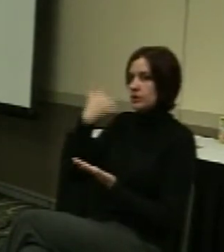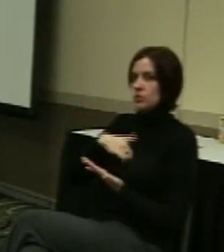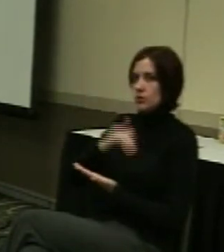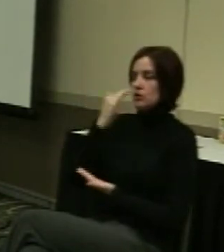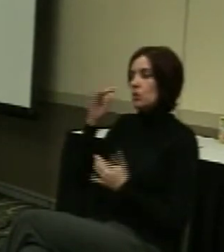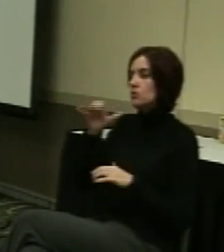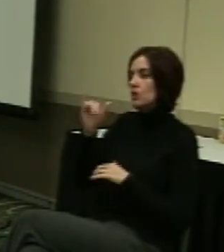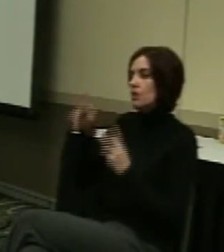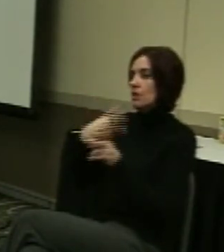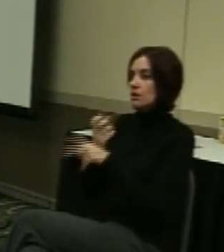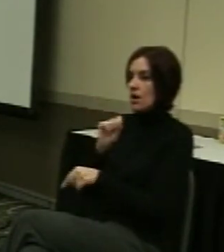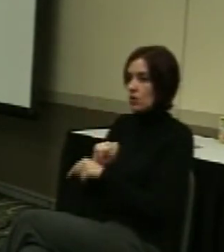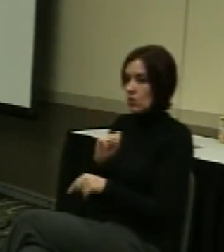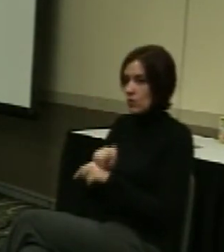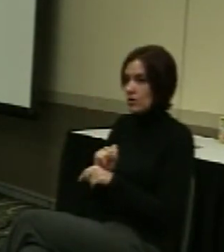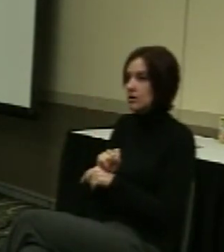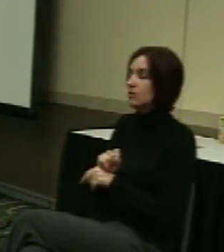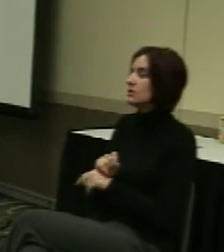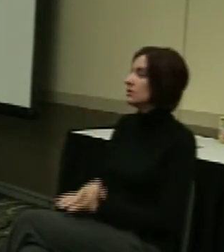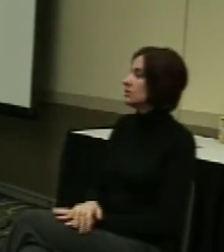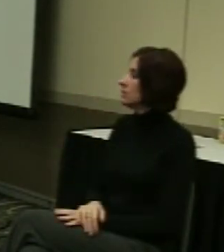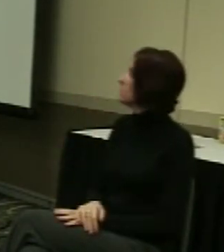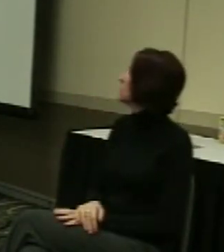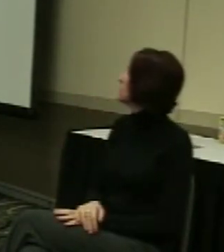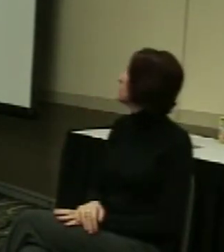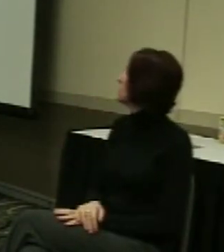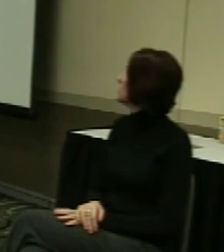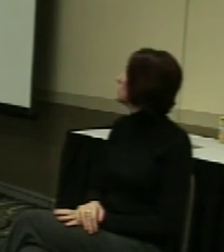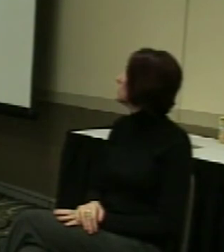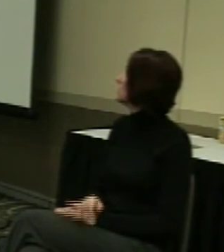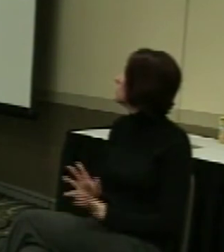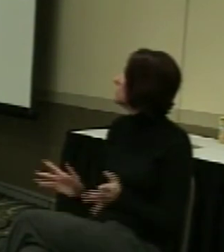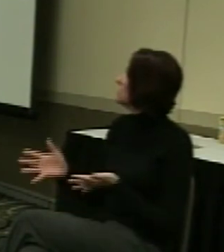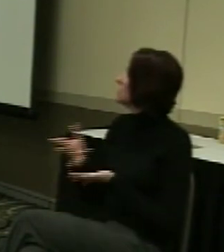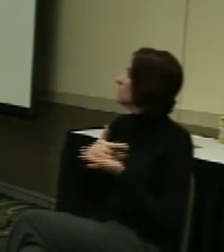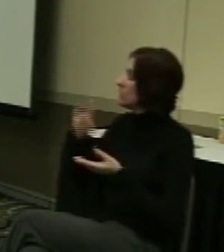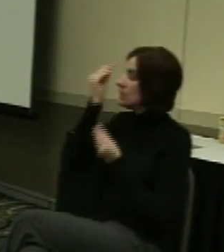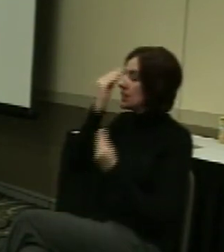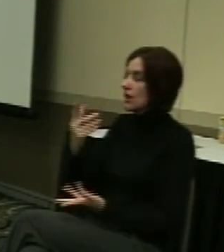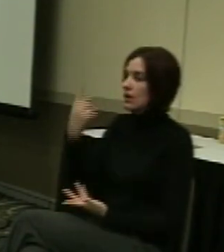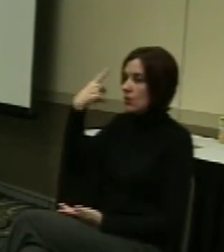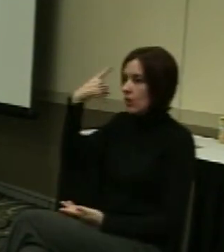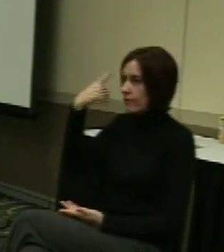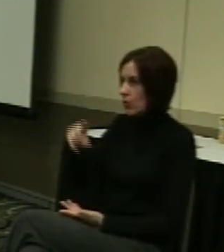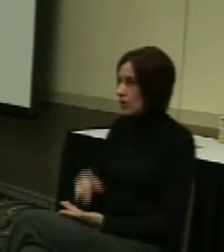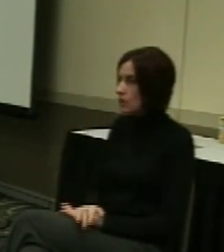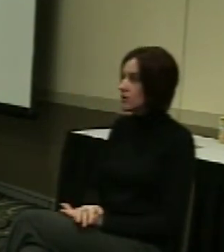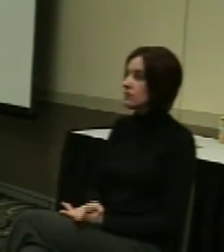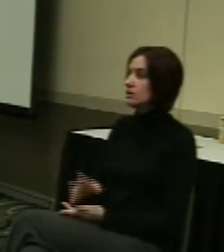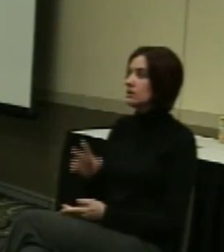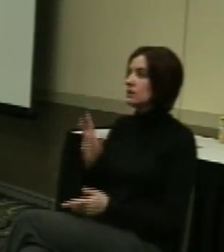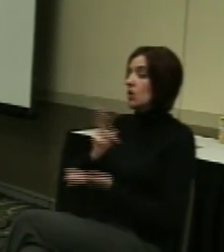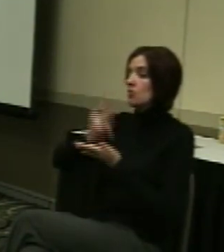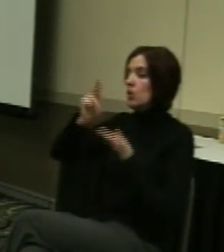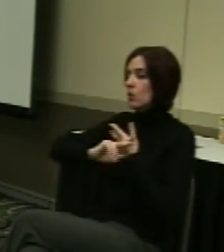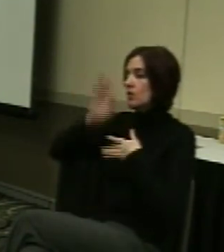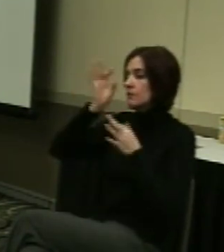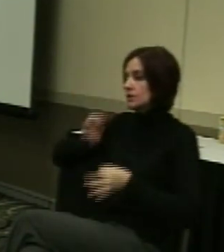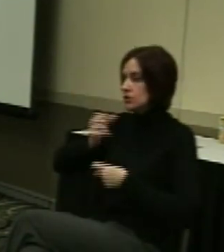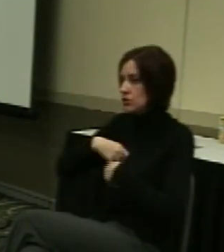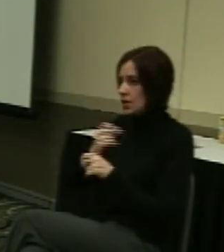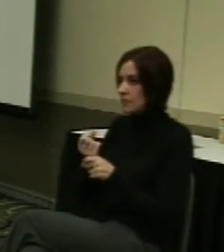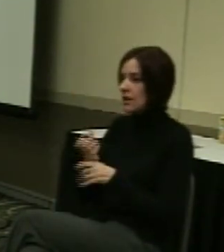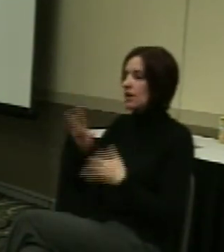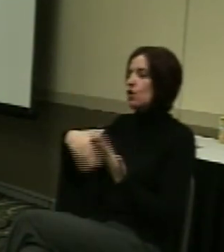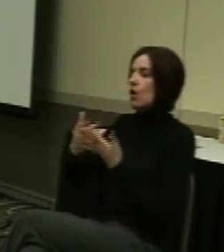work. Aggregating data for what? Data for program decision making, and what are all the different pieces of the puzzle